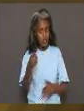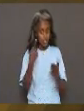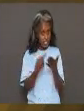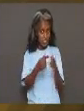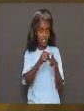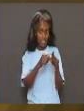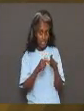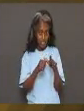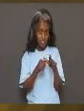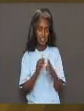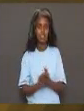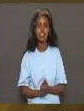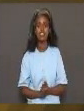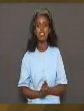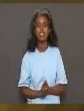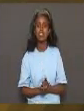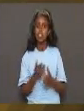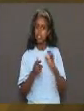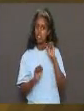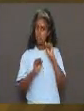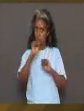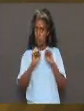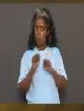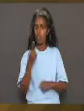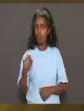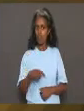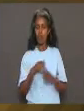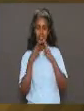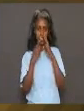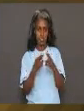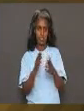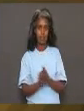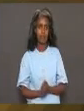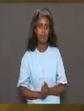these angles? Let us compare our answers.